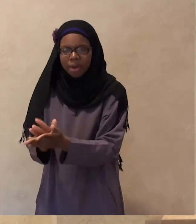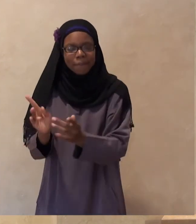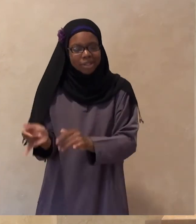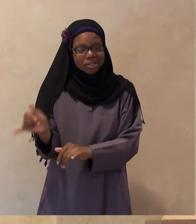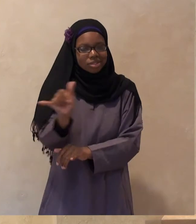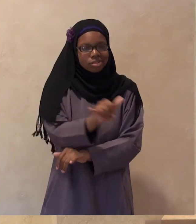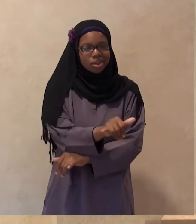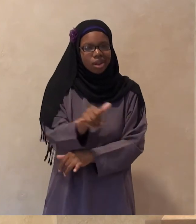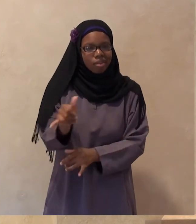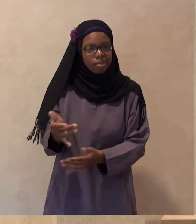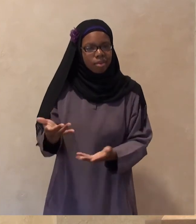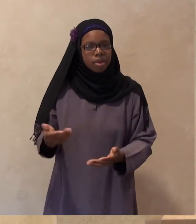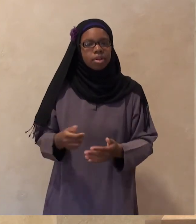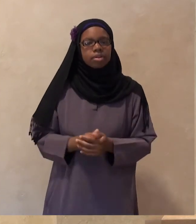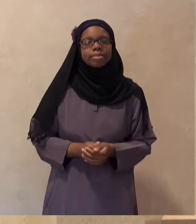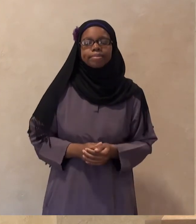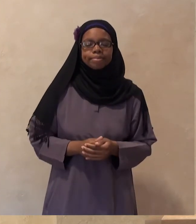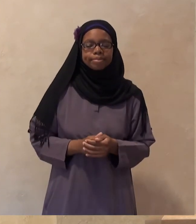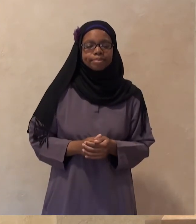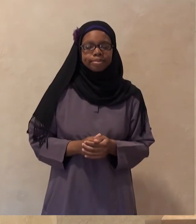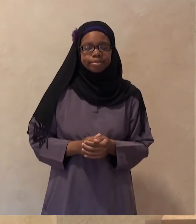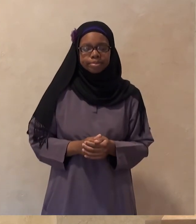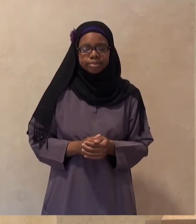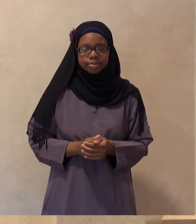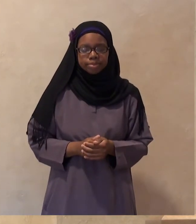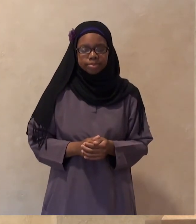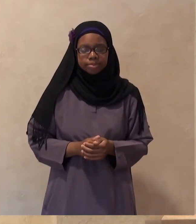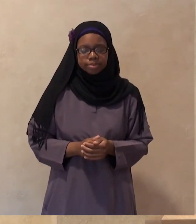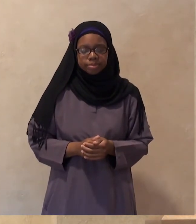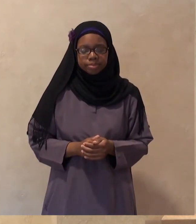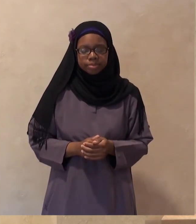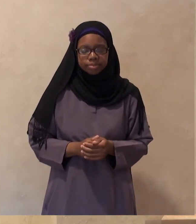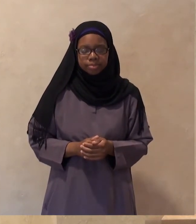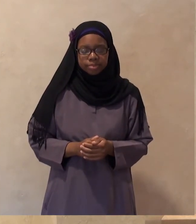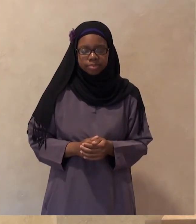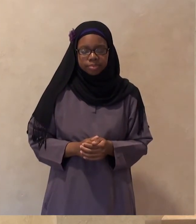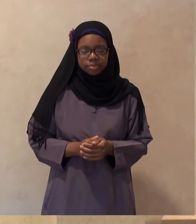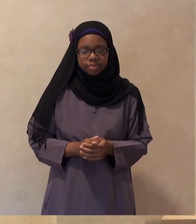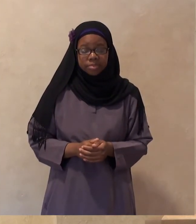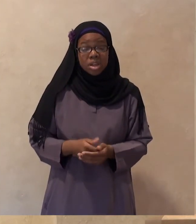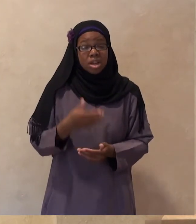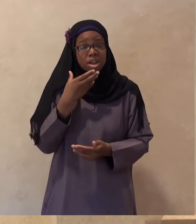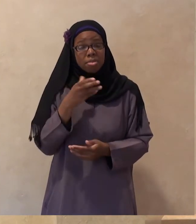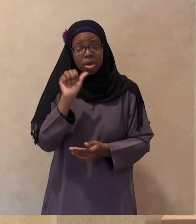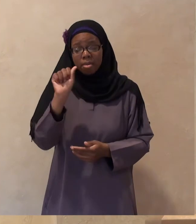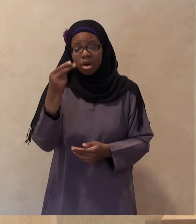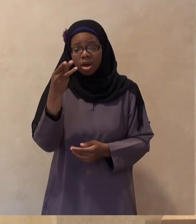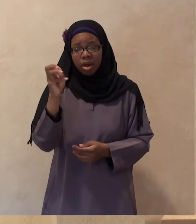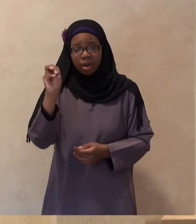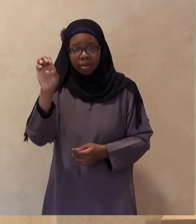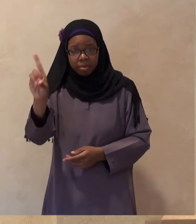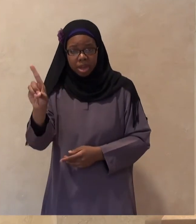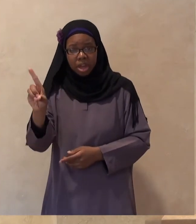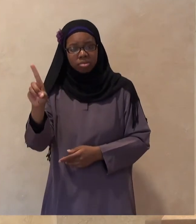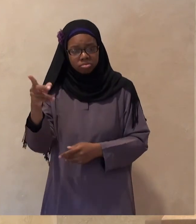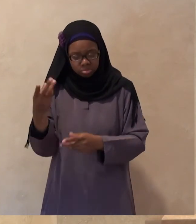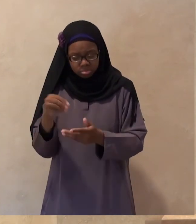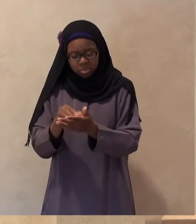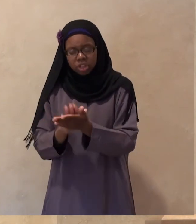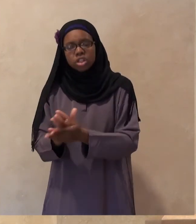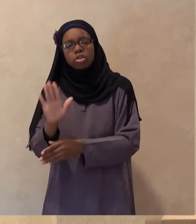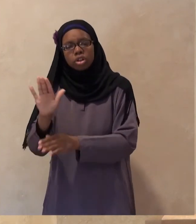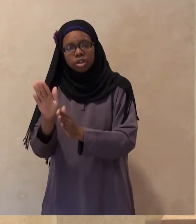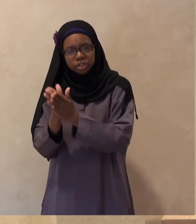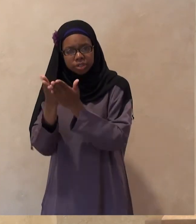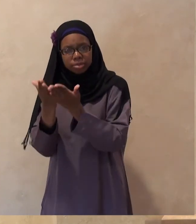has been recorded by Imam Mundhir rahimahullah in his Targhib and Tarheeb, and Imam Ahmad rahimahullah has given a place to this hadith in his